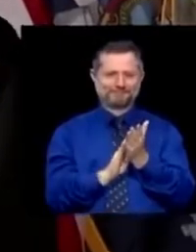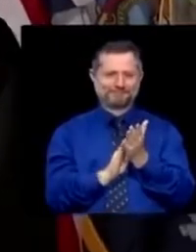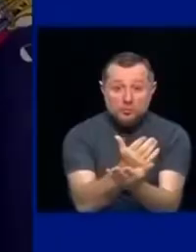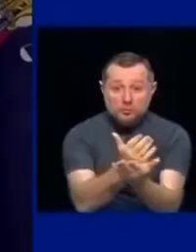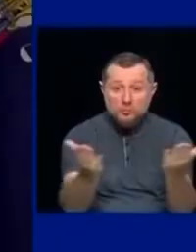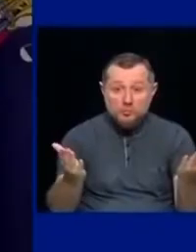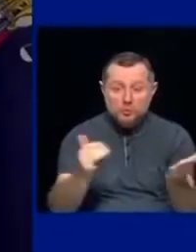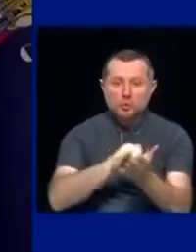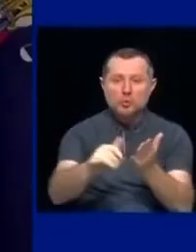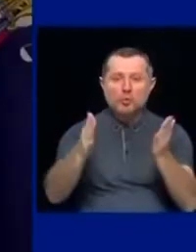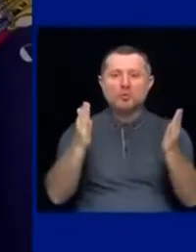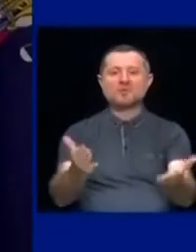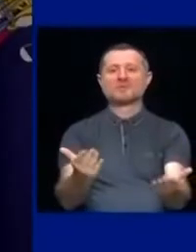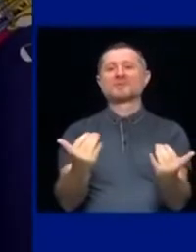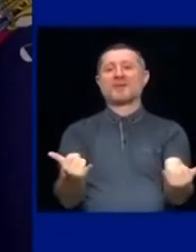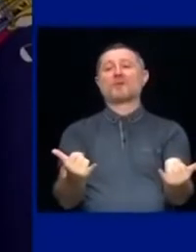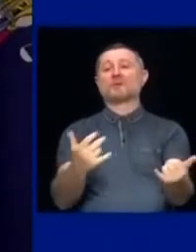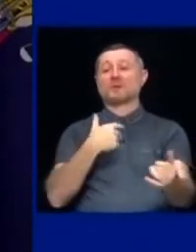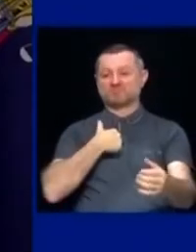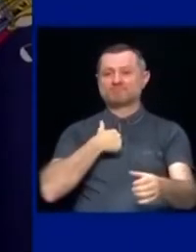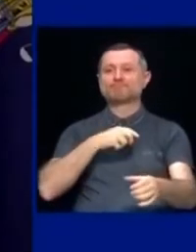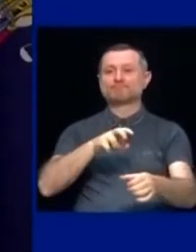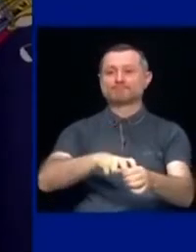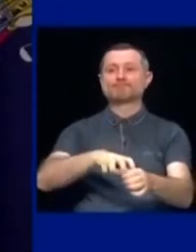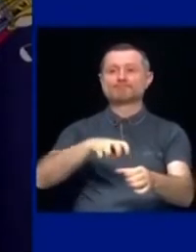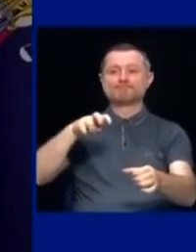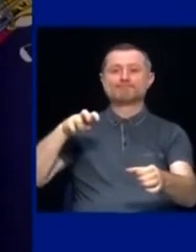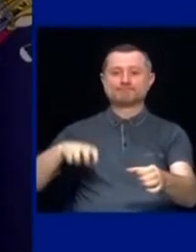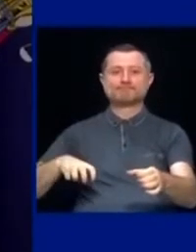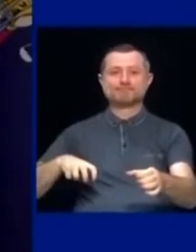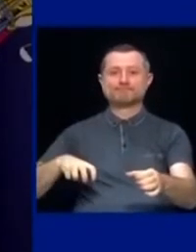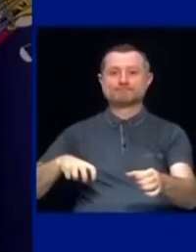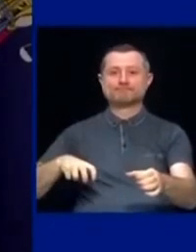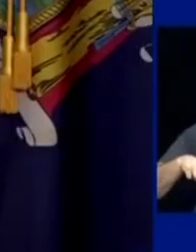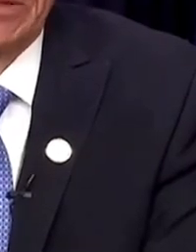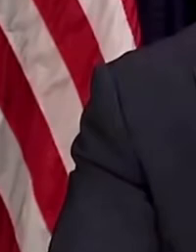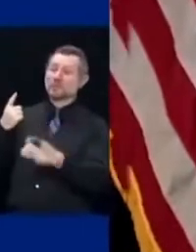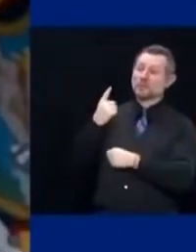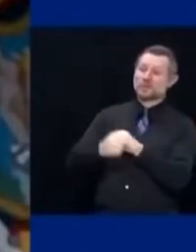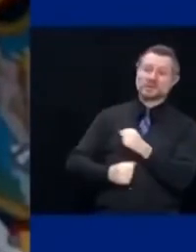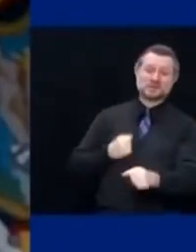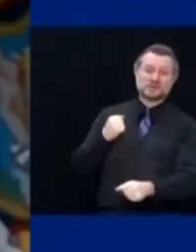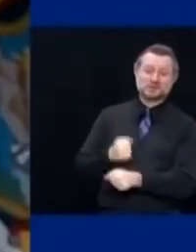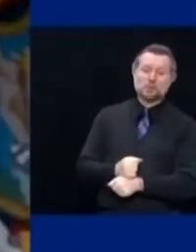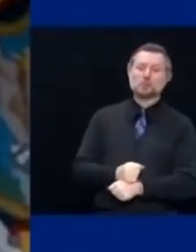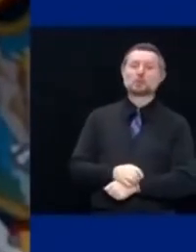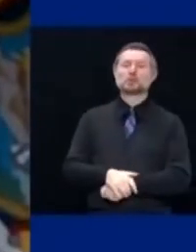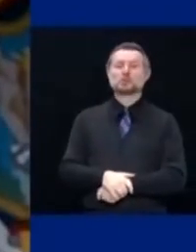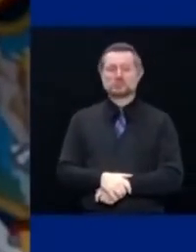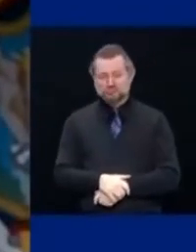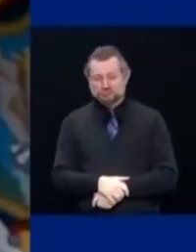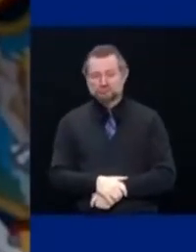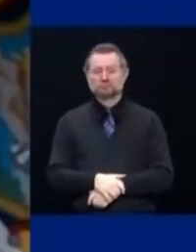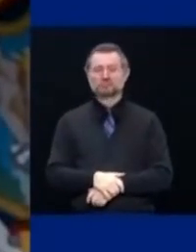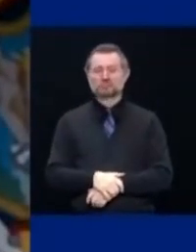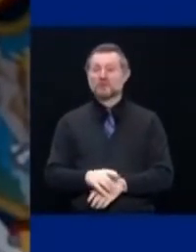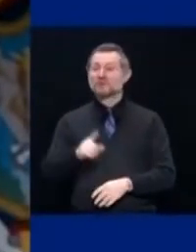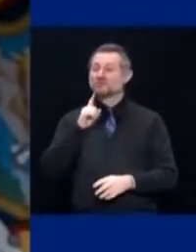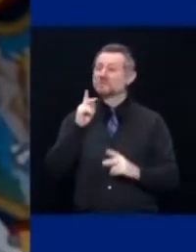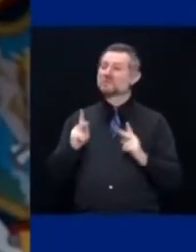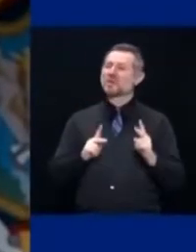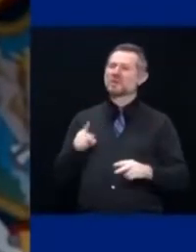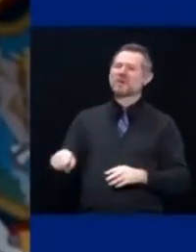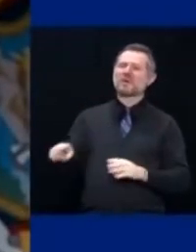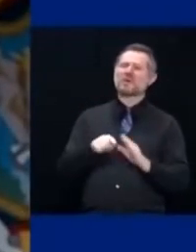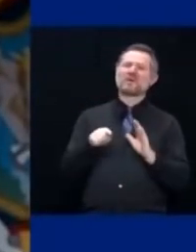transparency. Cuomo, who resigned amid a sexual harassment scandal earlier this month, has also faced criticism for underreporting